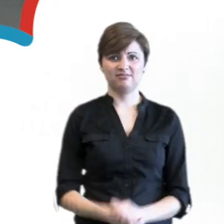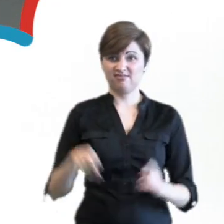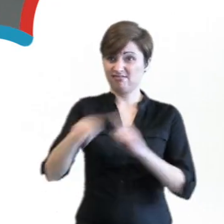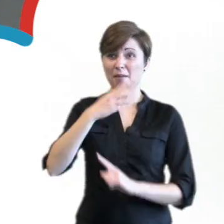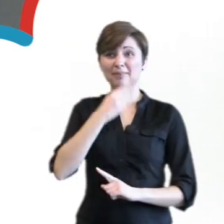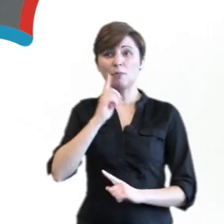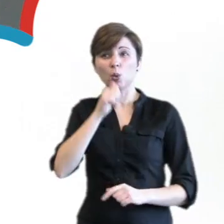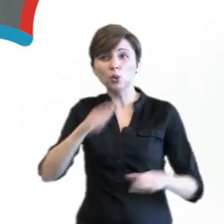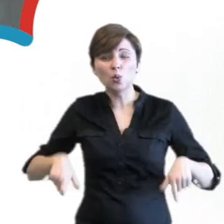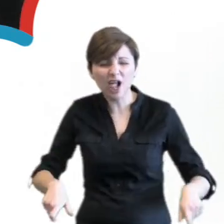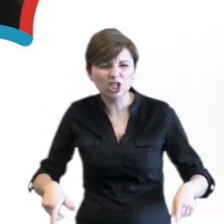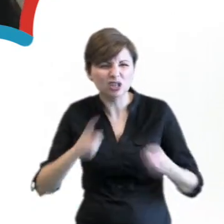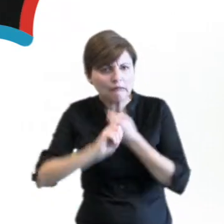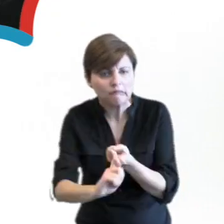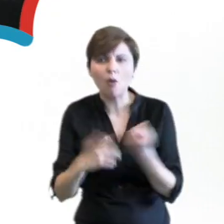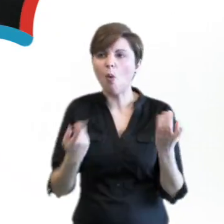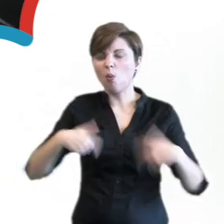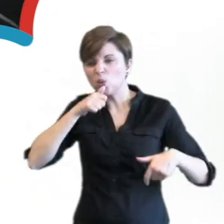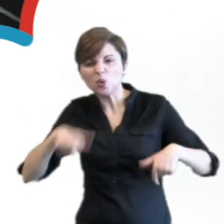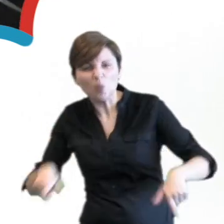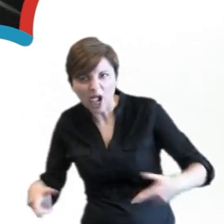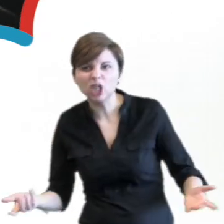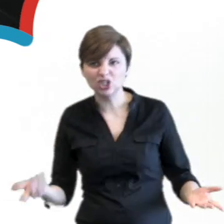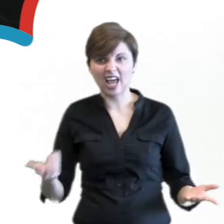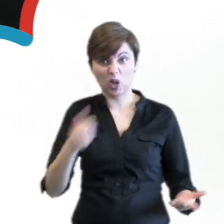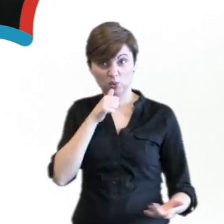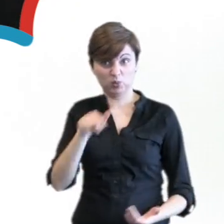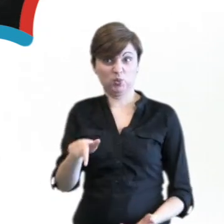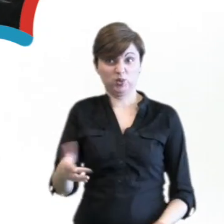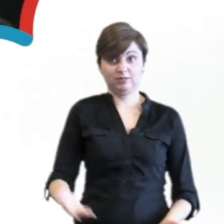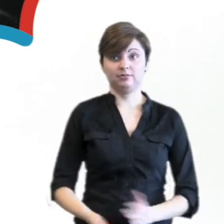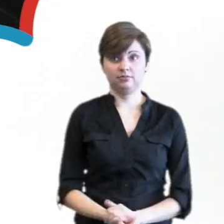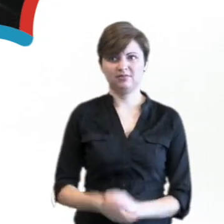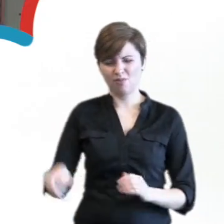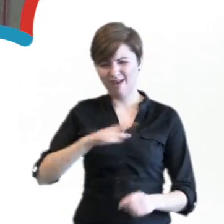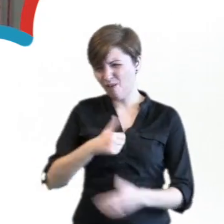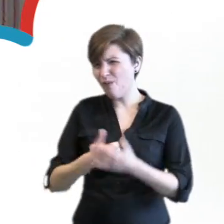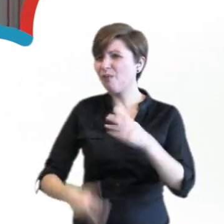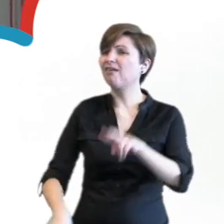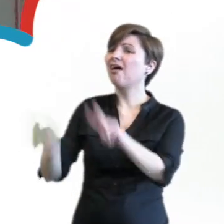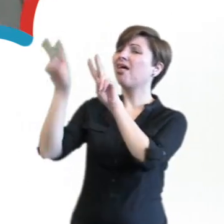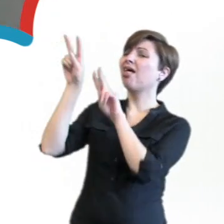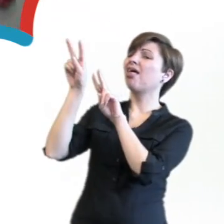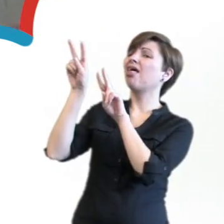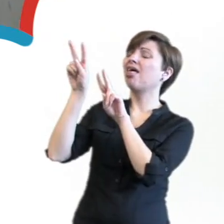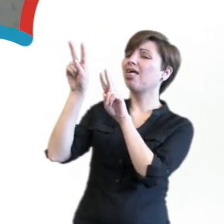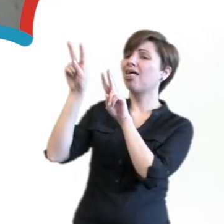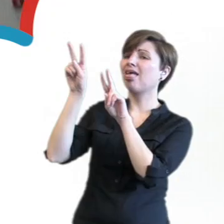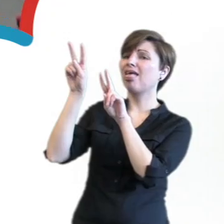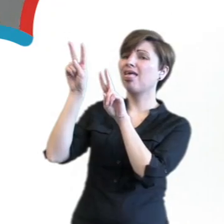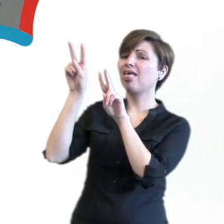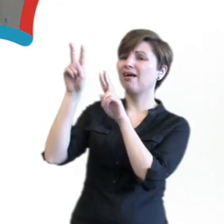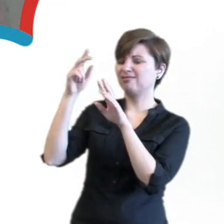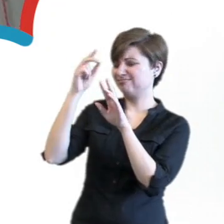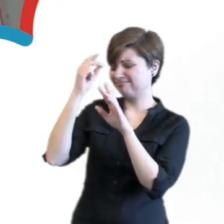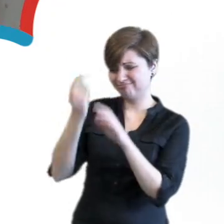I think most people who are wheelchair bound, who have to use a wheelchair, they're always looking up, they're always looking straight